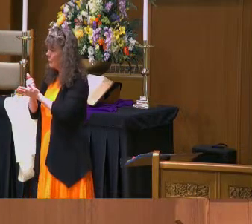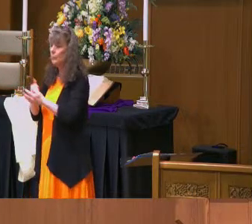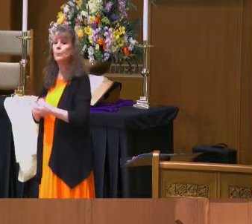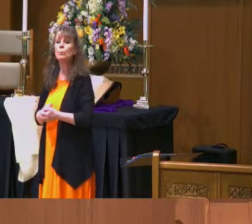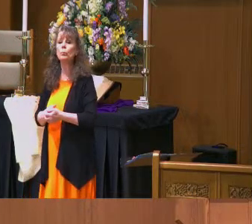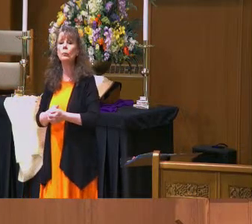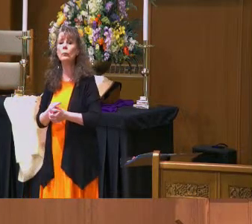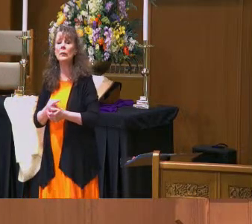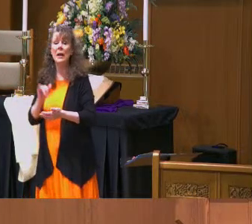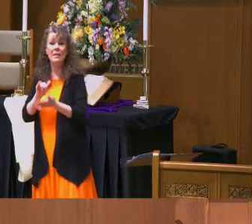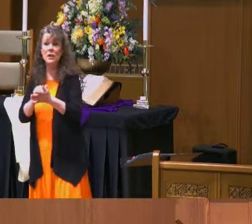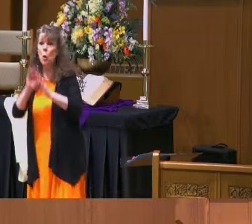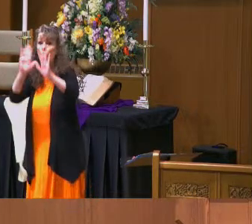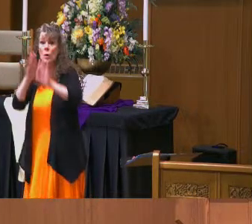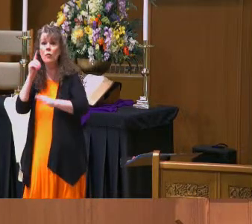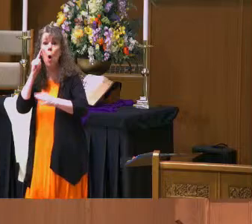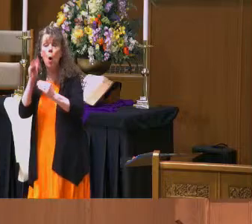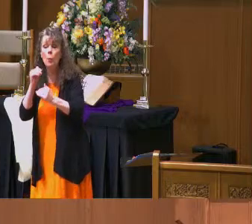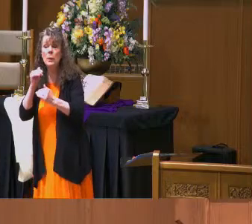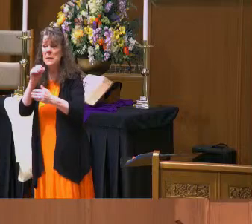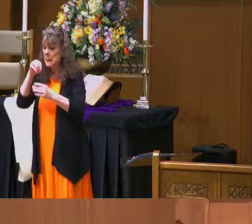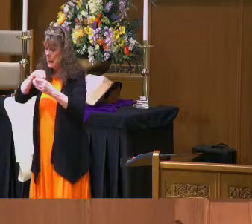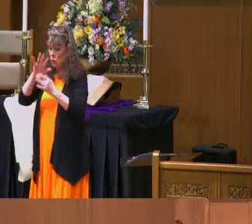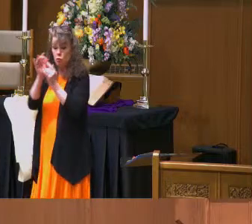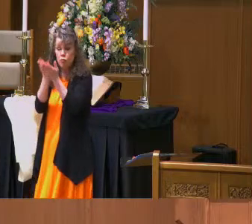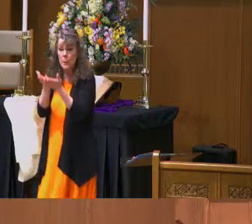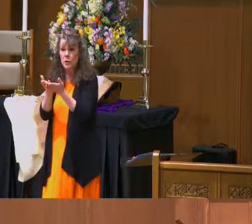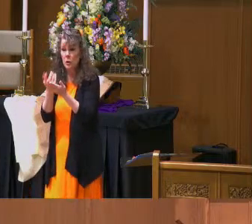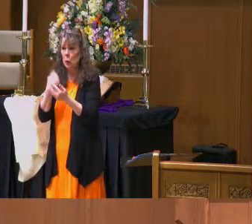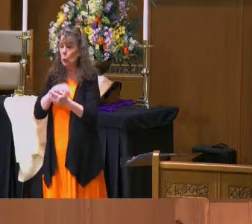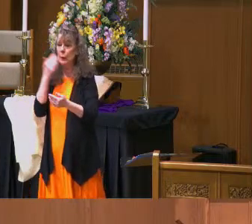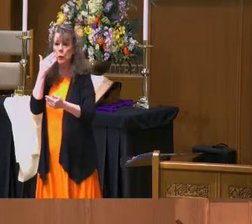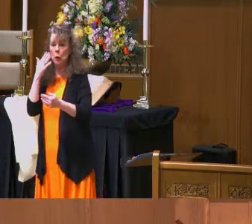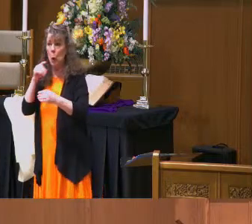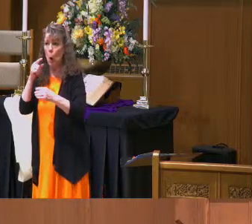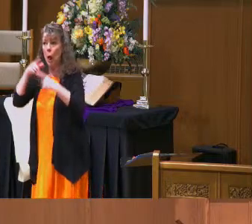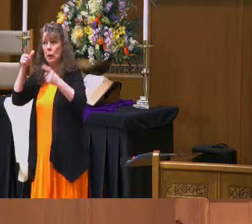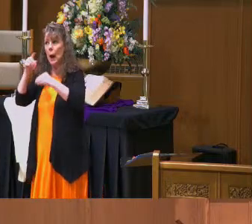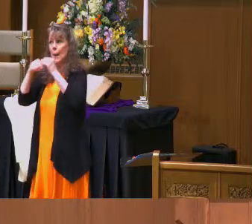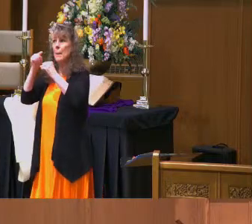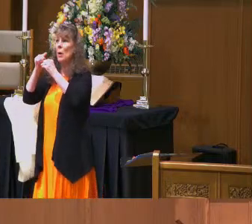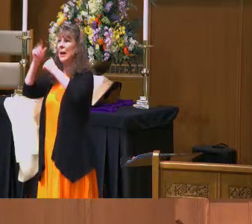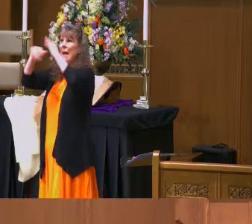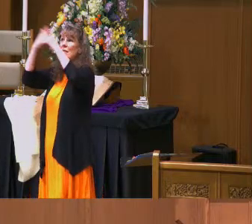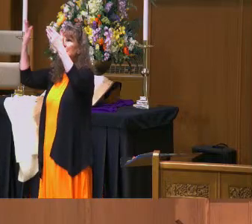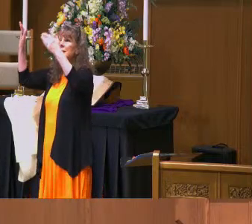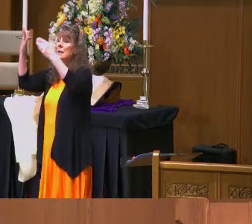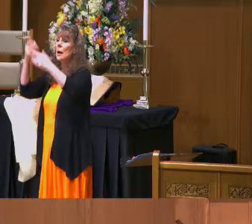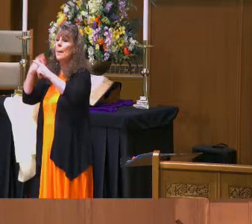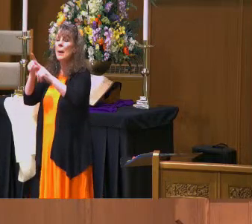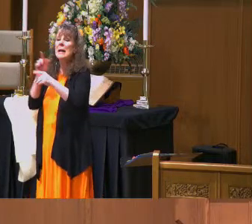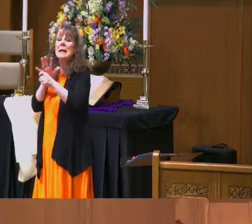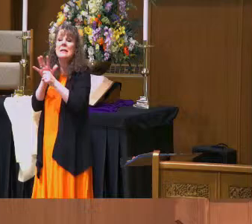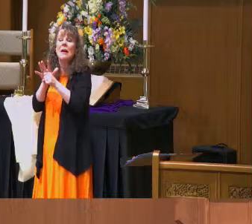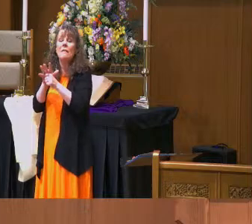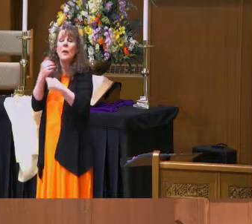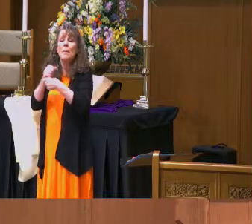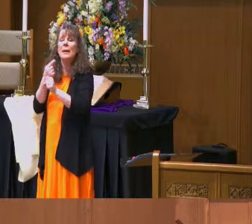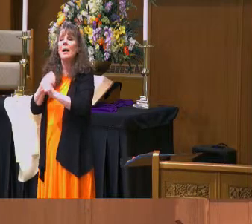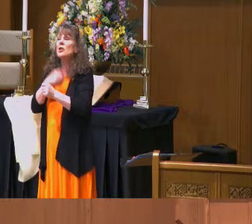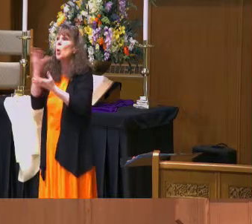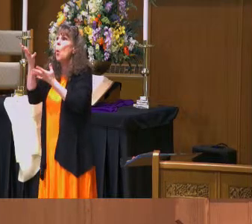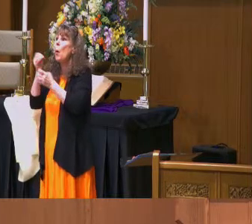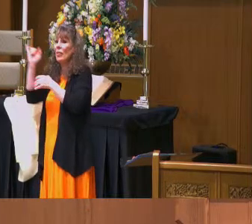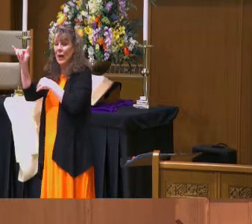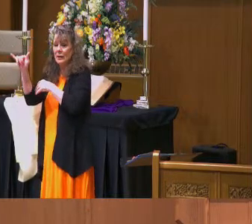a great hope. In the scriptures, we are not told a lot about heaven, just enough to make us want to be there. But the hope